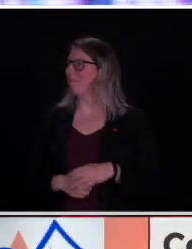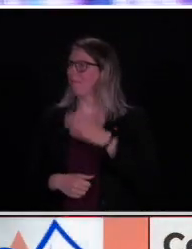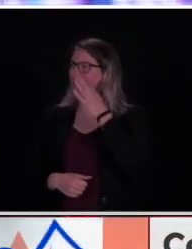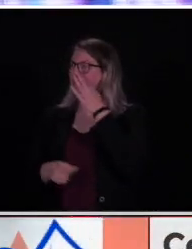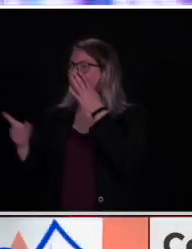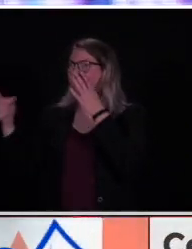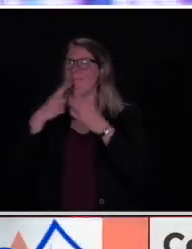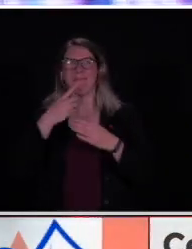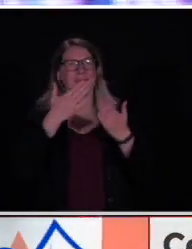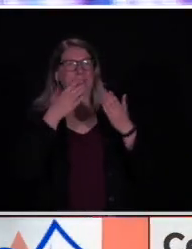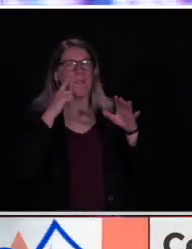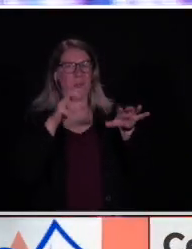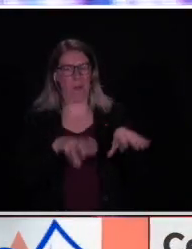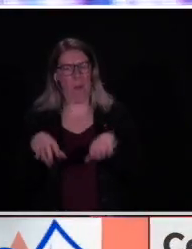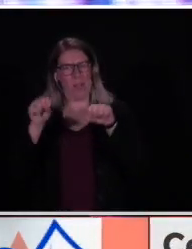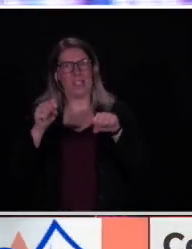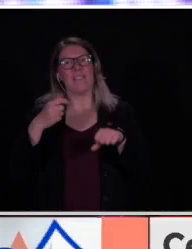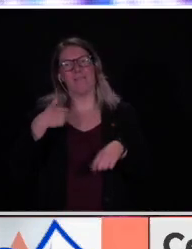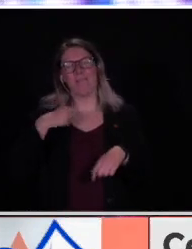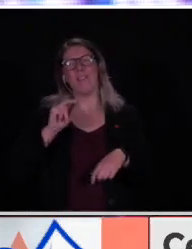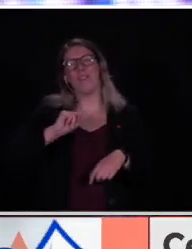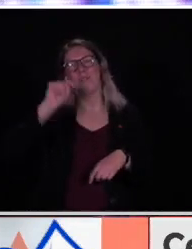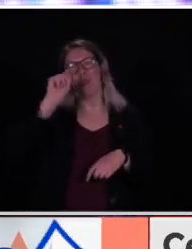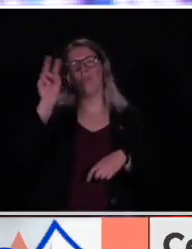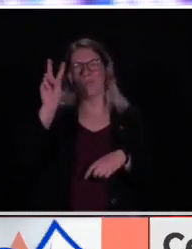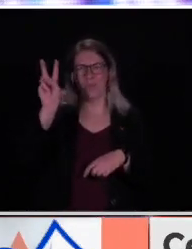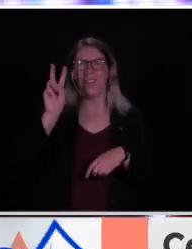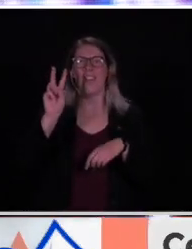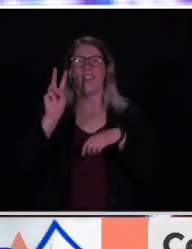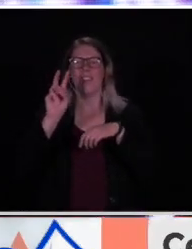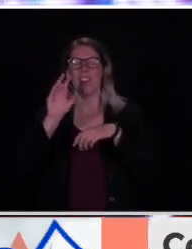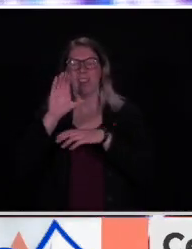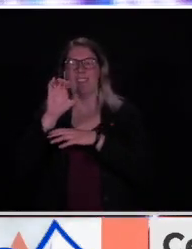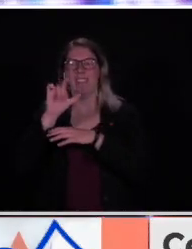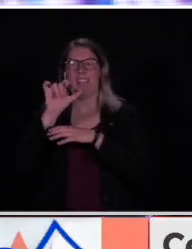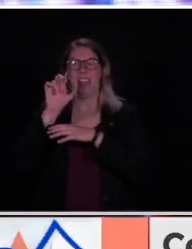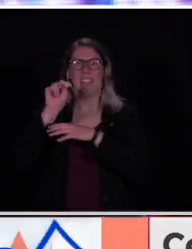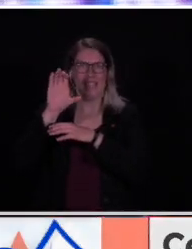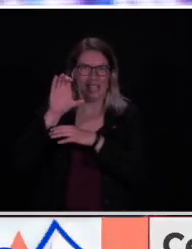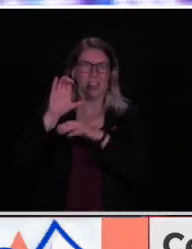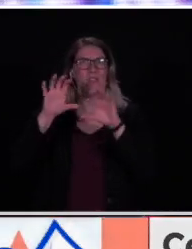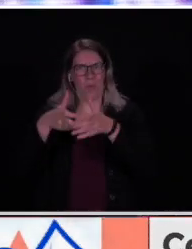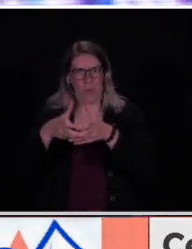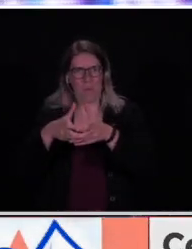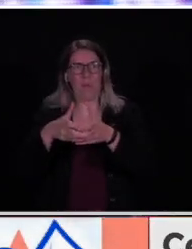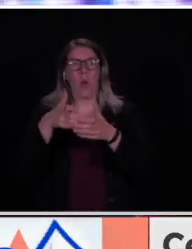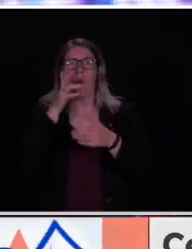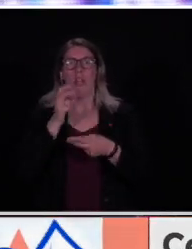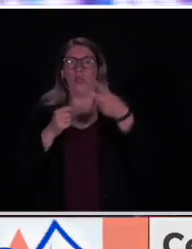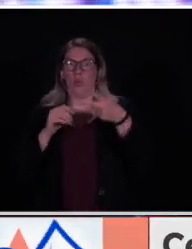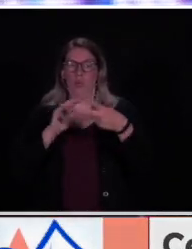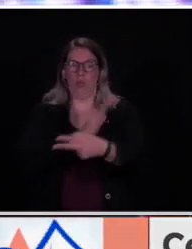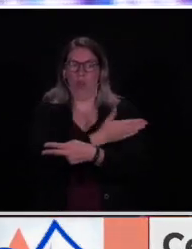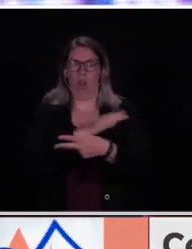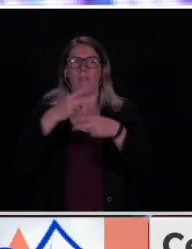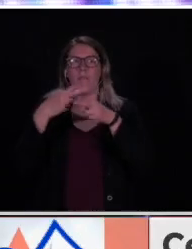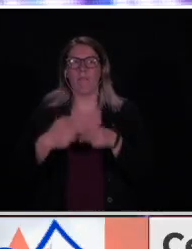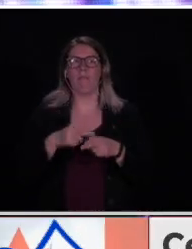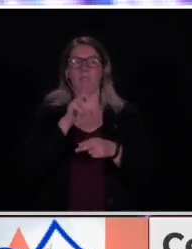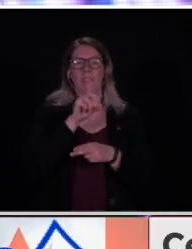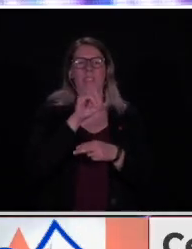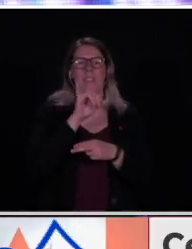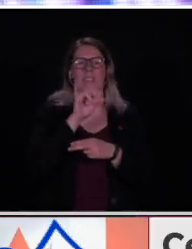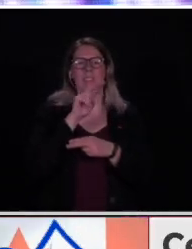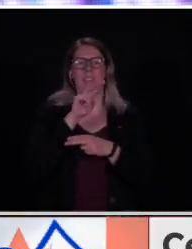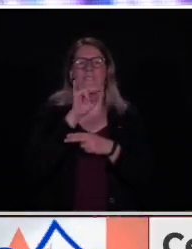Thanks for having us. We're the North Shore Celtic Ensemble. We're so excited to be here. We're going to be playing a set of two songs called Divine Reel and